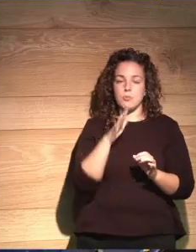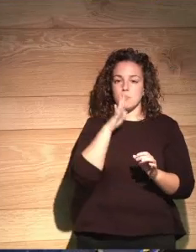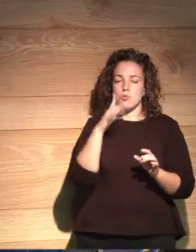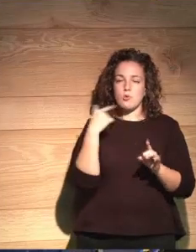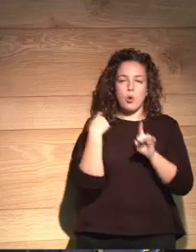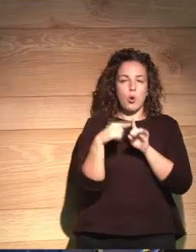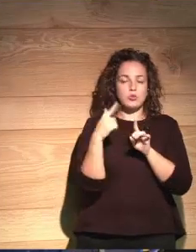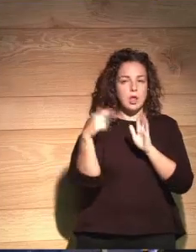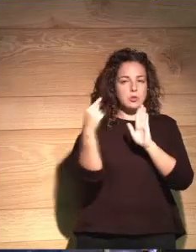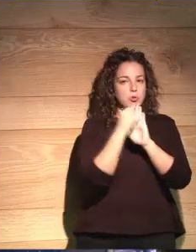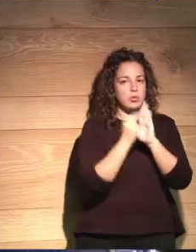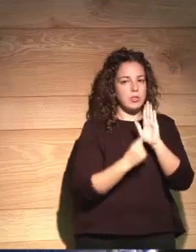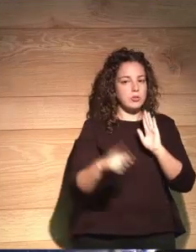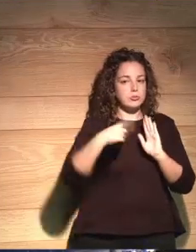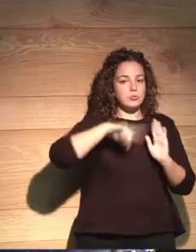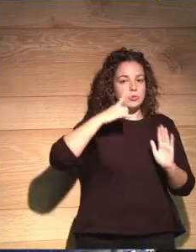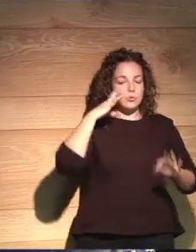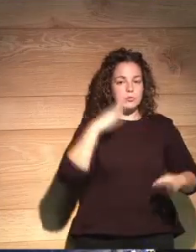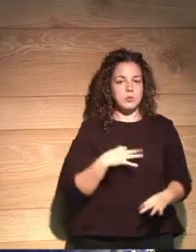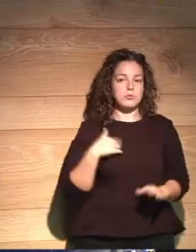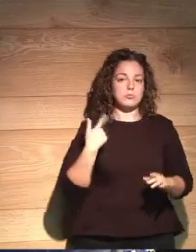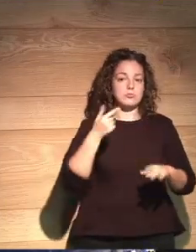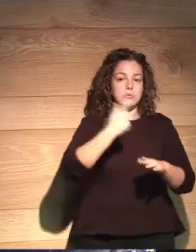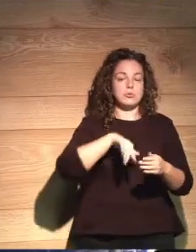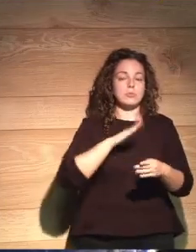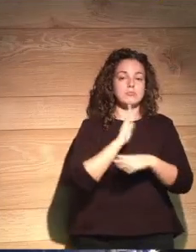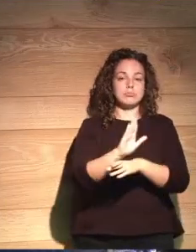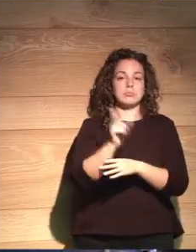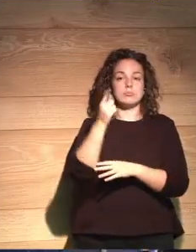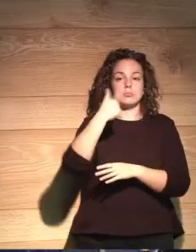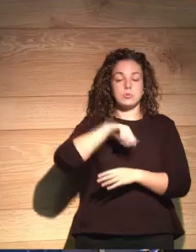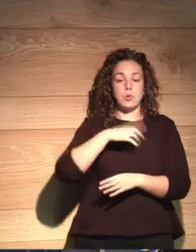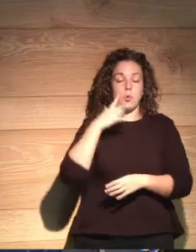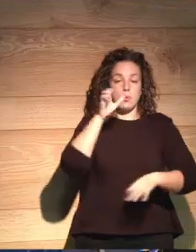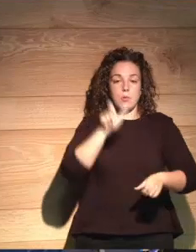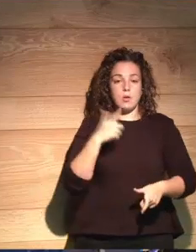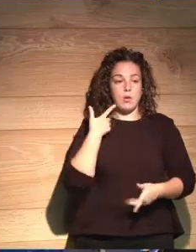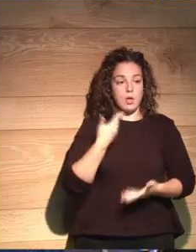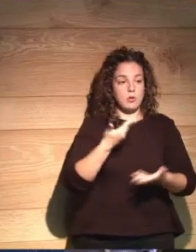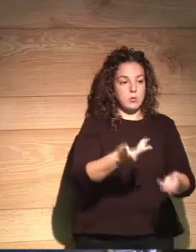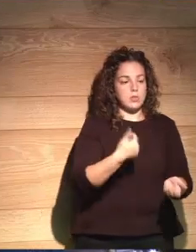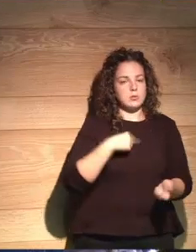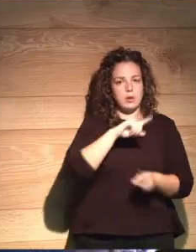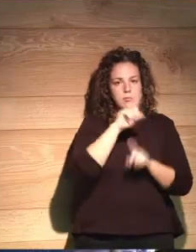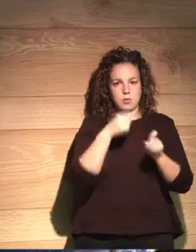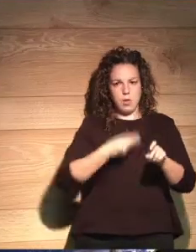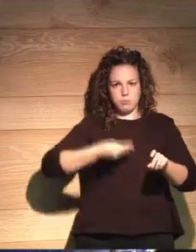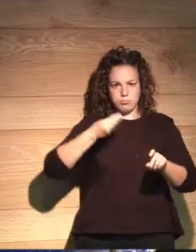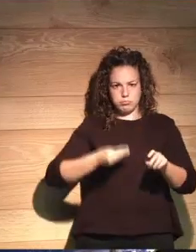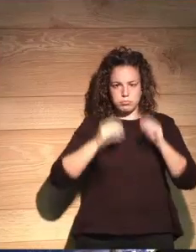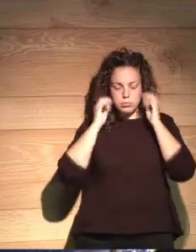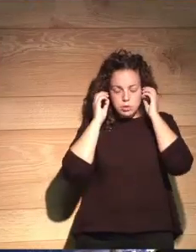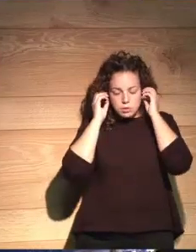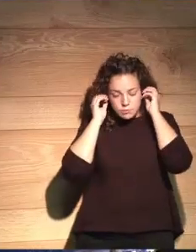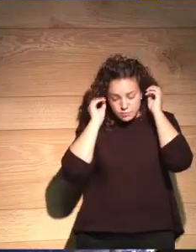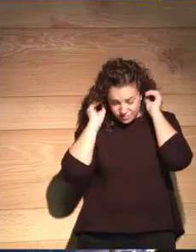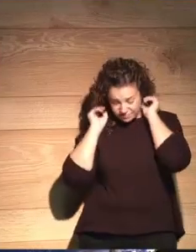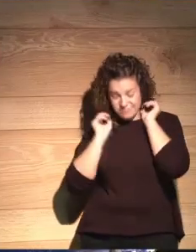is captured up to which point, and up to which extent the conditions that we humans